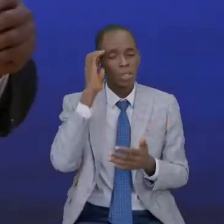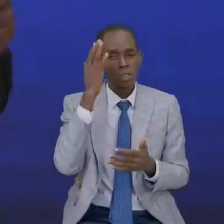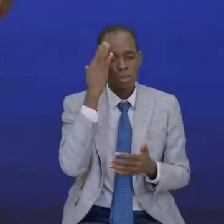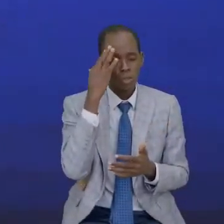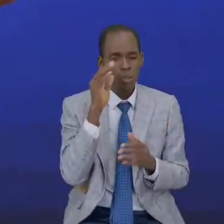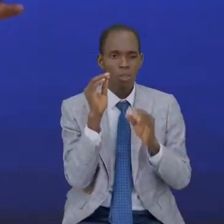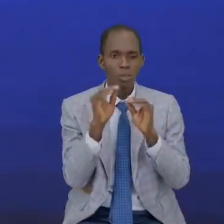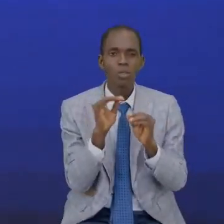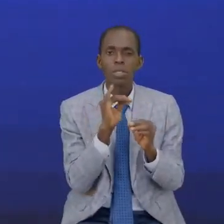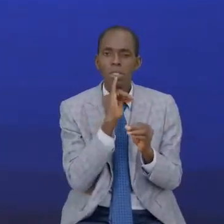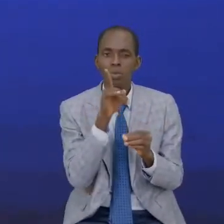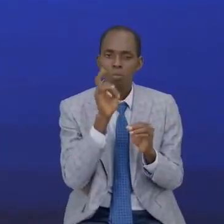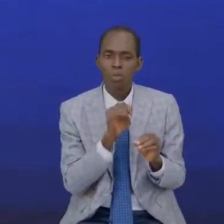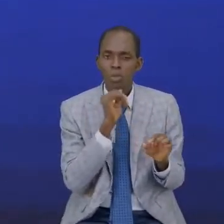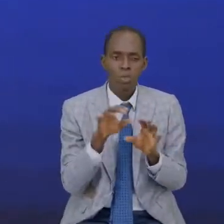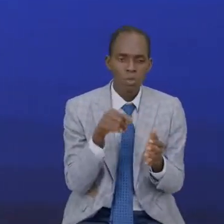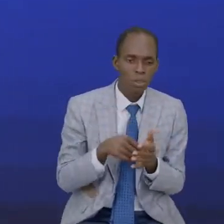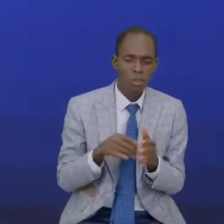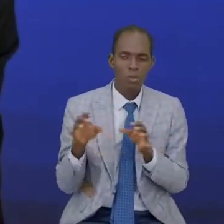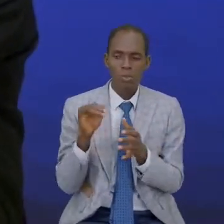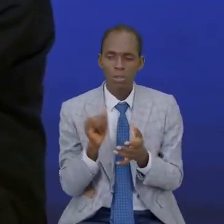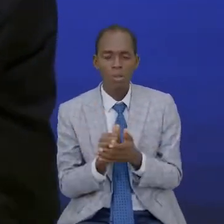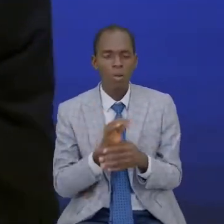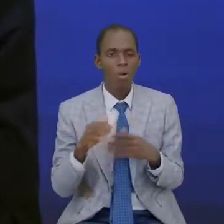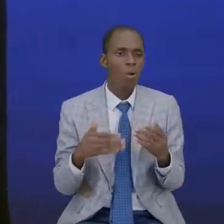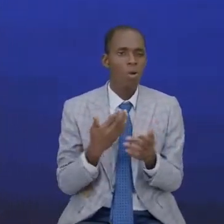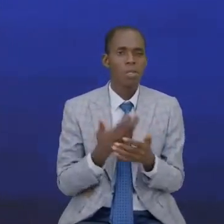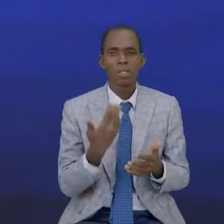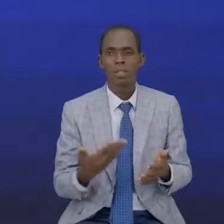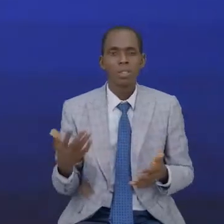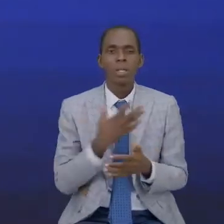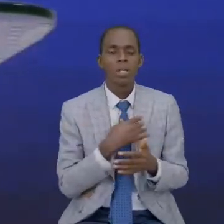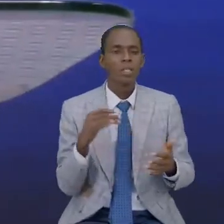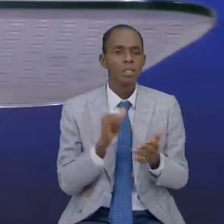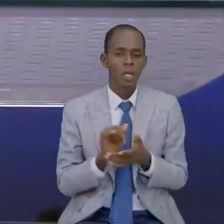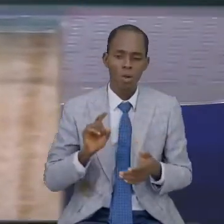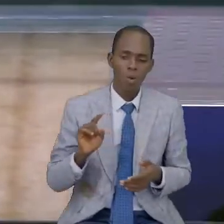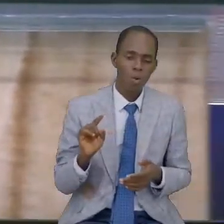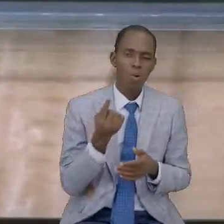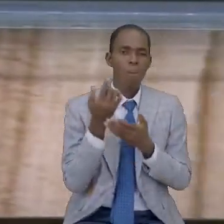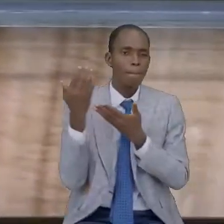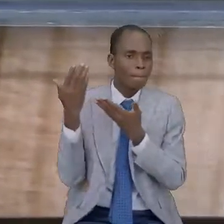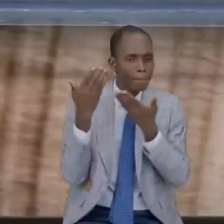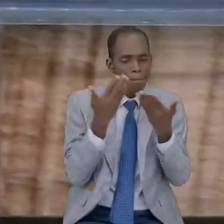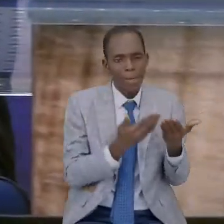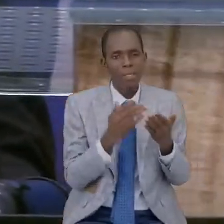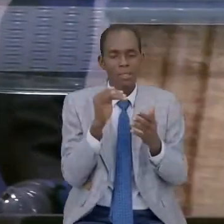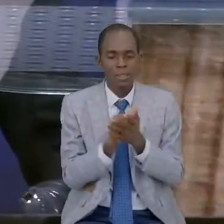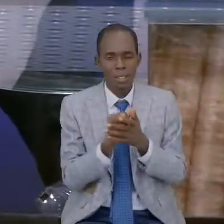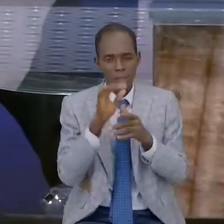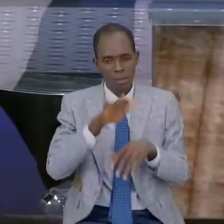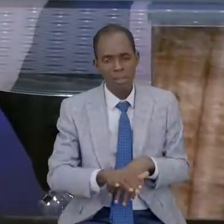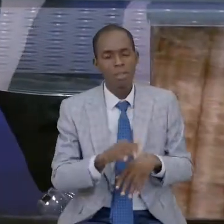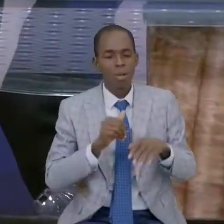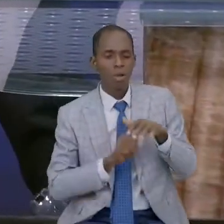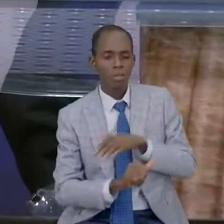taught, you must not do this, you must not do that, you must not do this other thing, and that only brings him under the